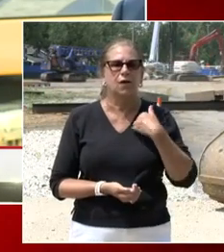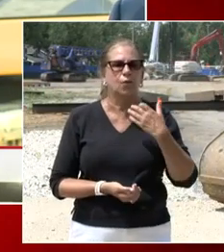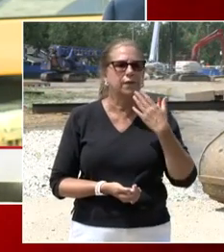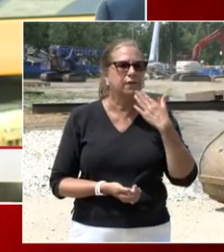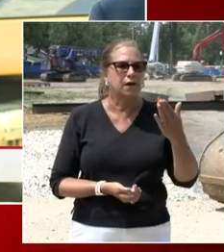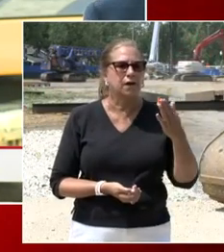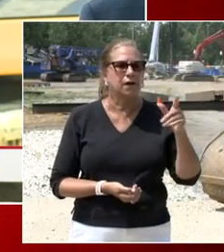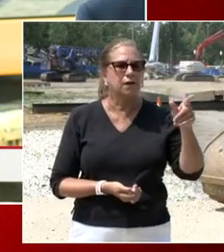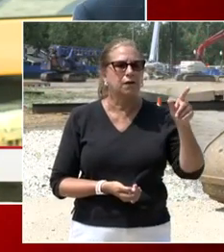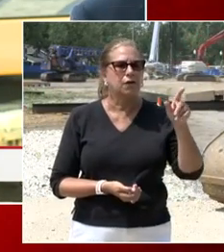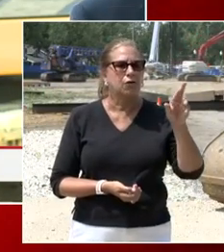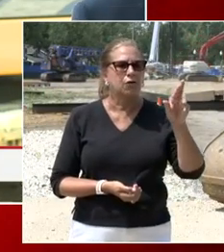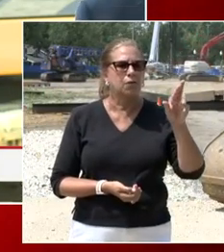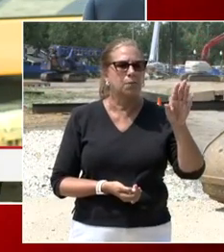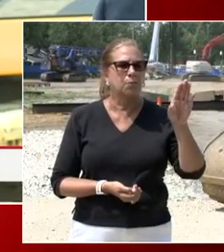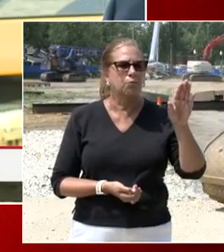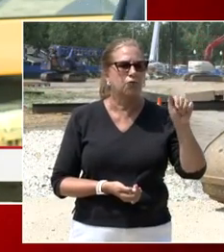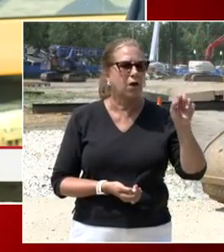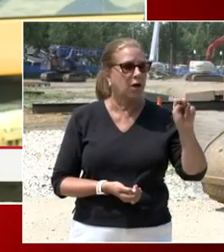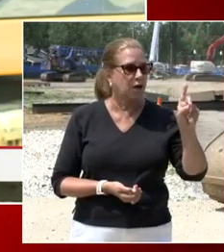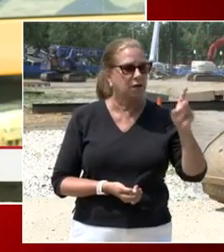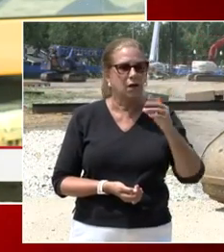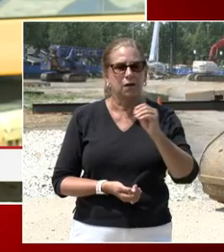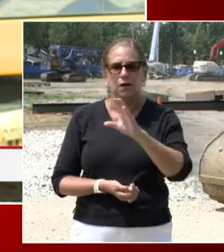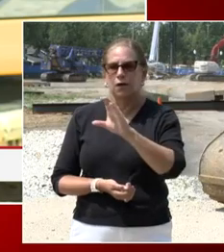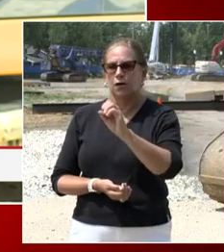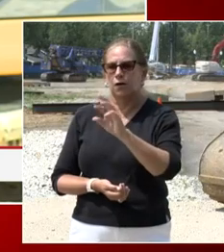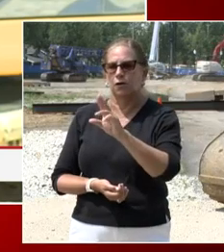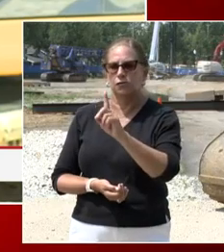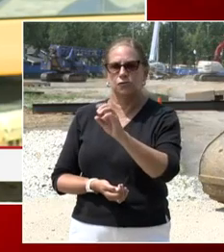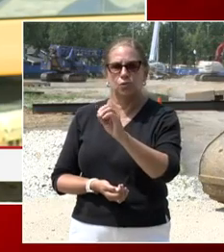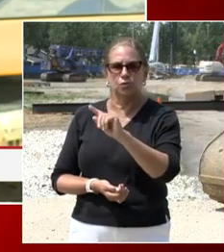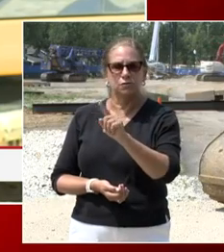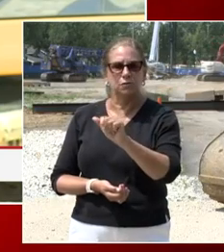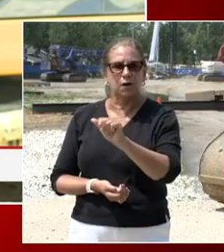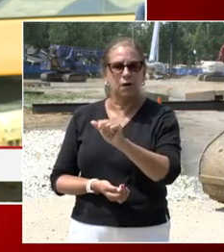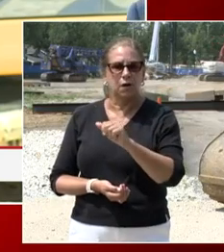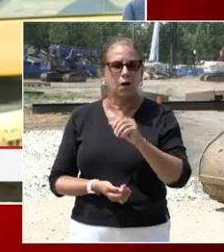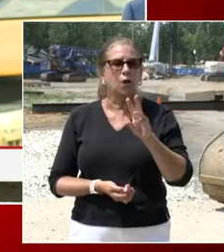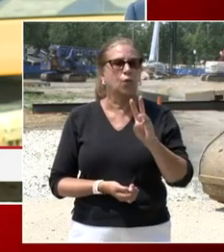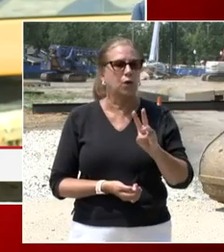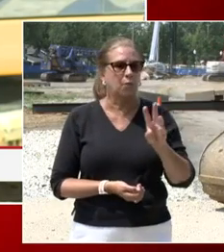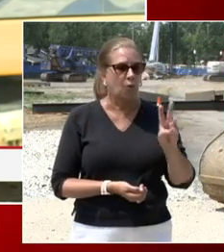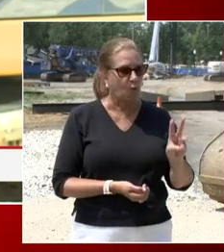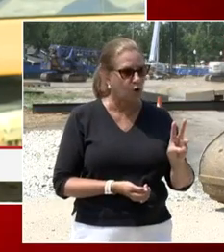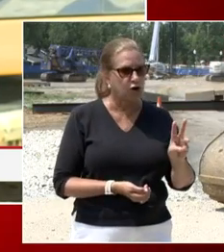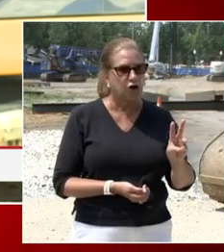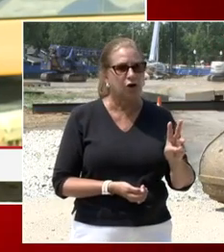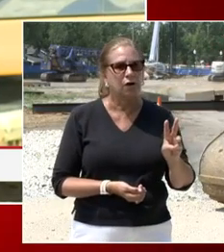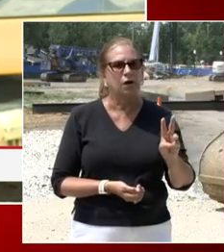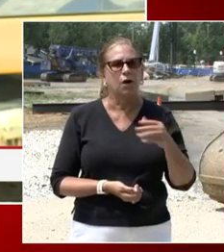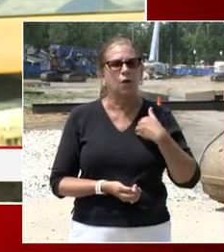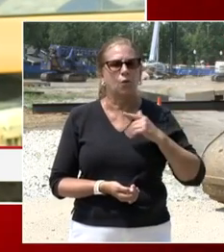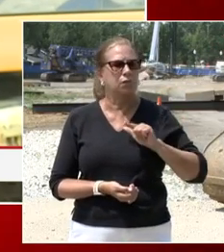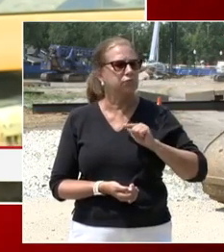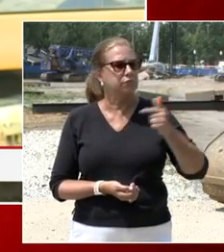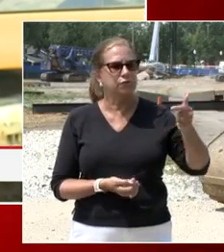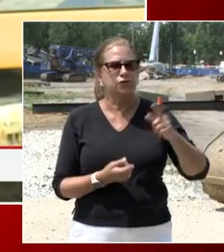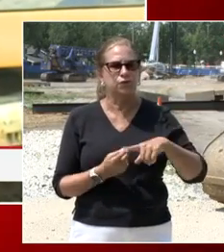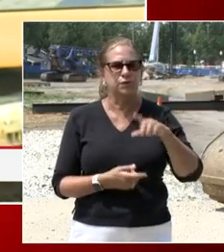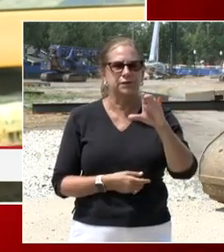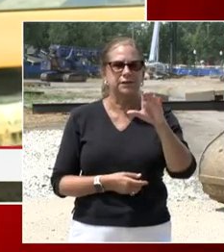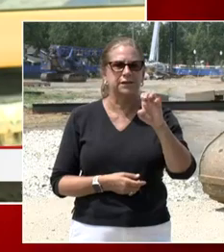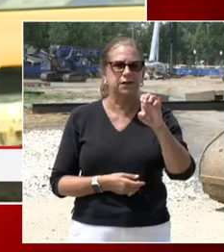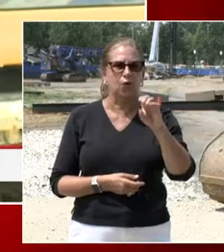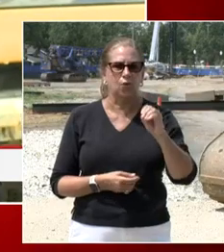Davis Construction, and of course Whitman-Walker. And to talk to us a little bit more about Whitman-Walker and their presence here is the CEO,